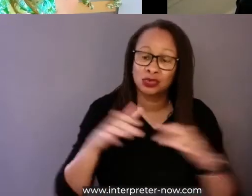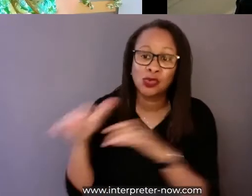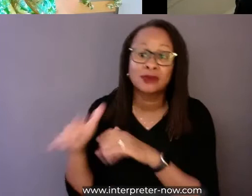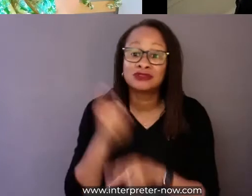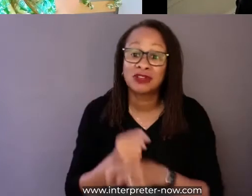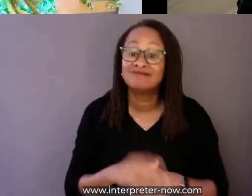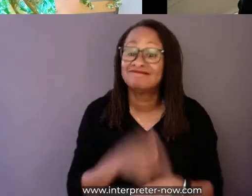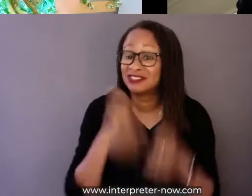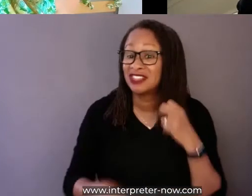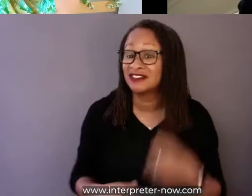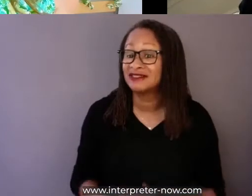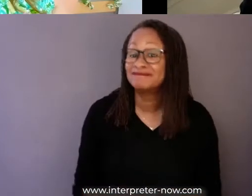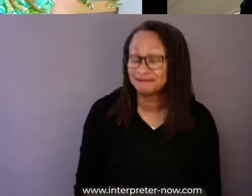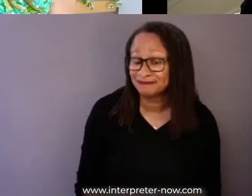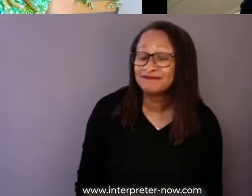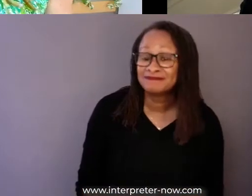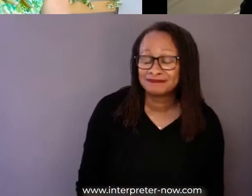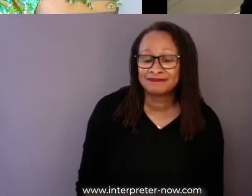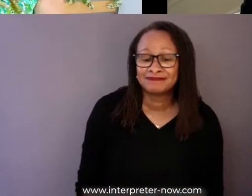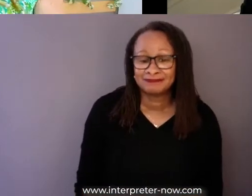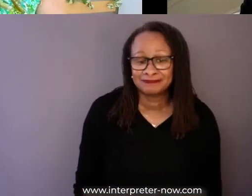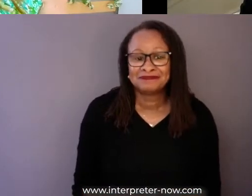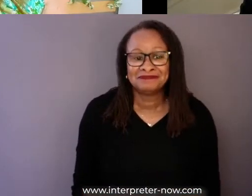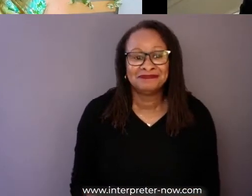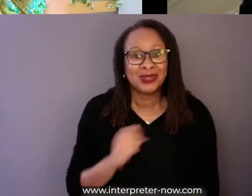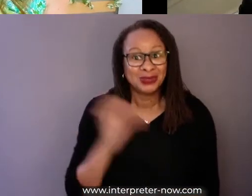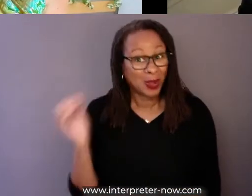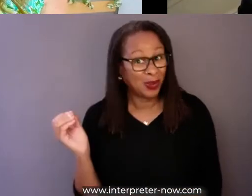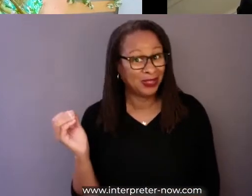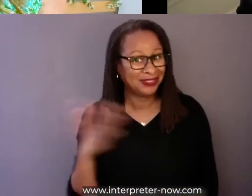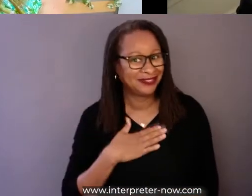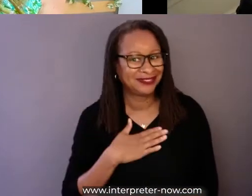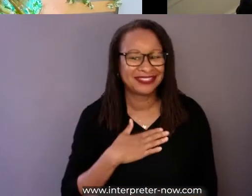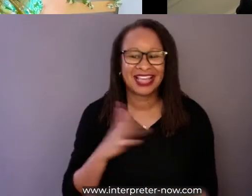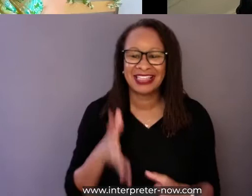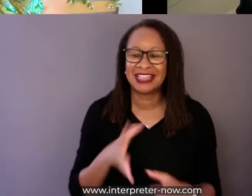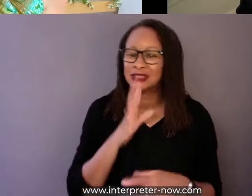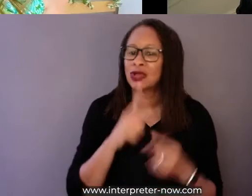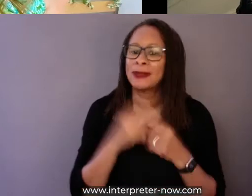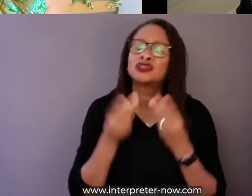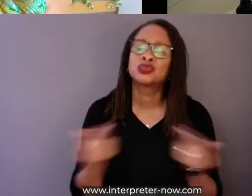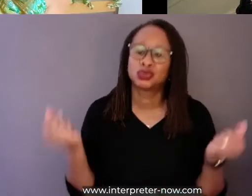It's tough. Yeah. So, okay. So, well, let's talk about some solutions.